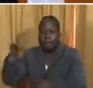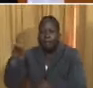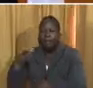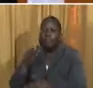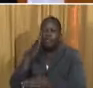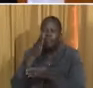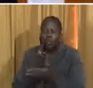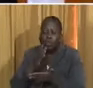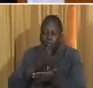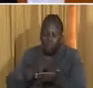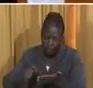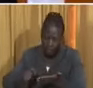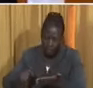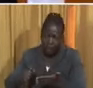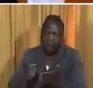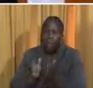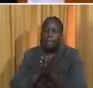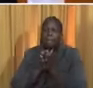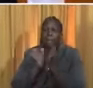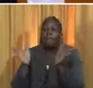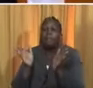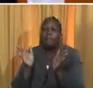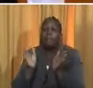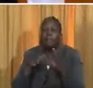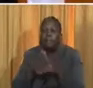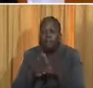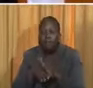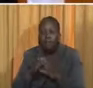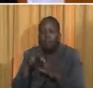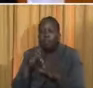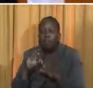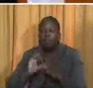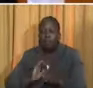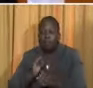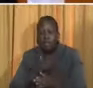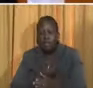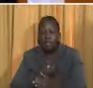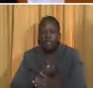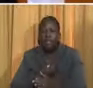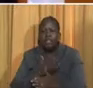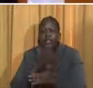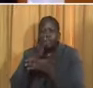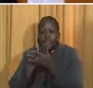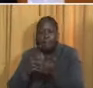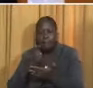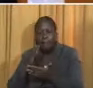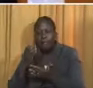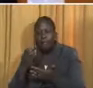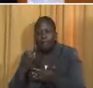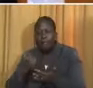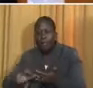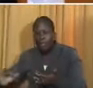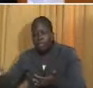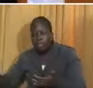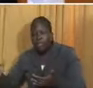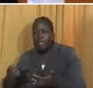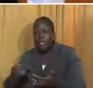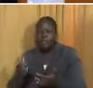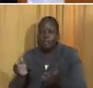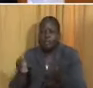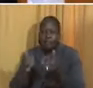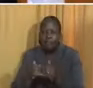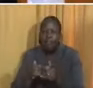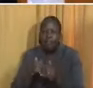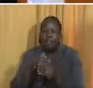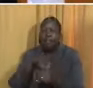Secretariat, according to the steering committee, both houses of parliament, some county assemblies, Honorable Odinga, there